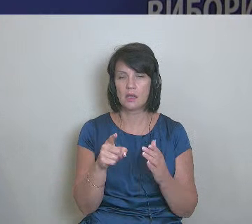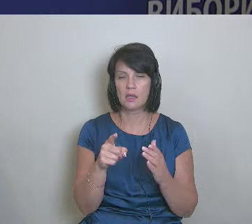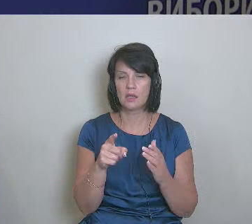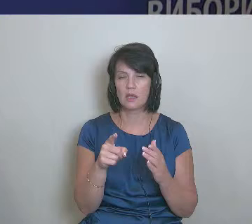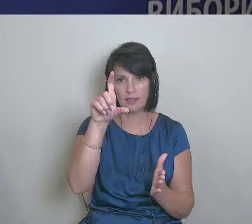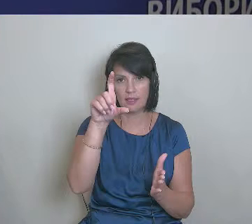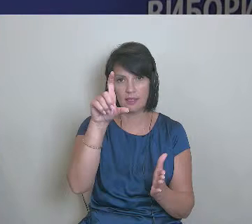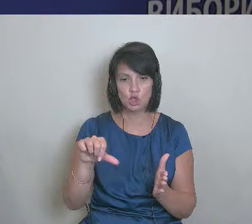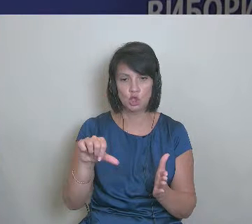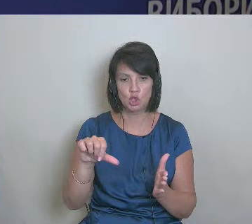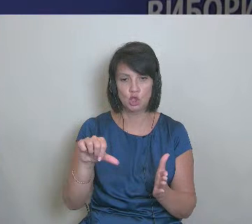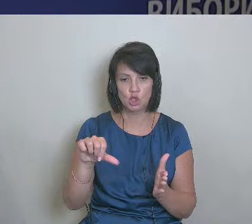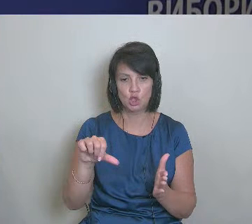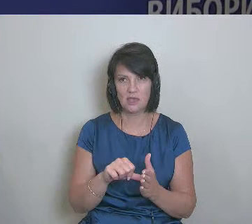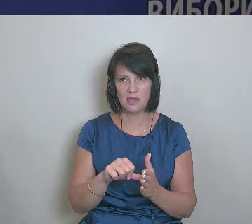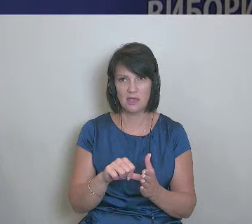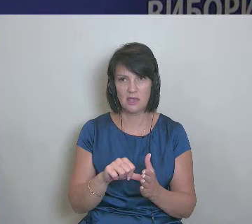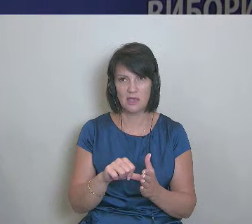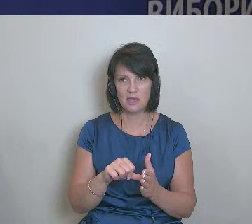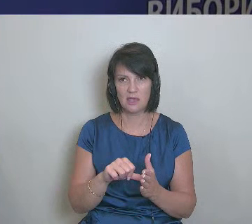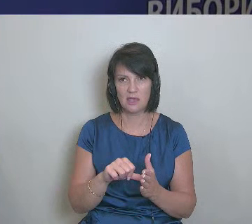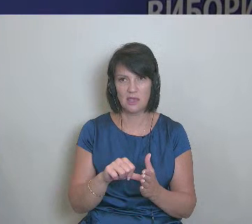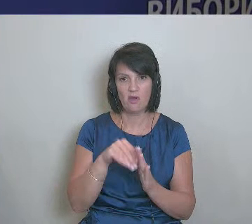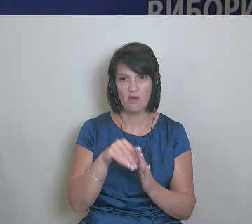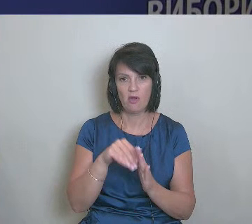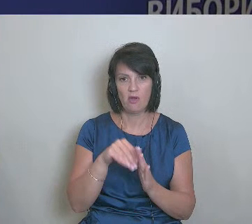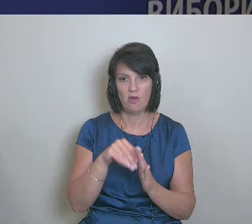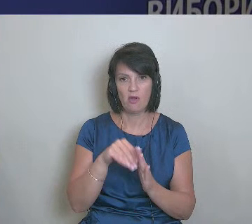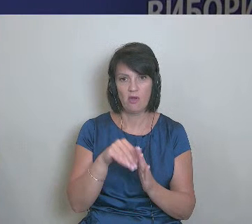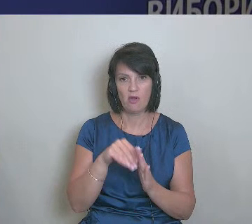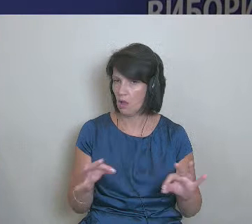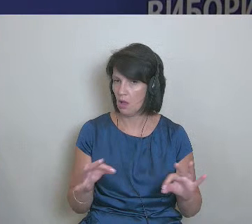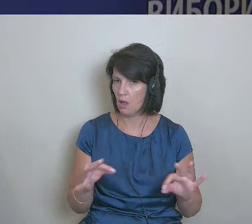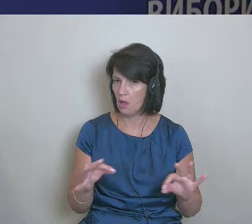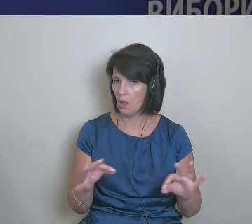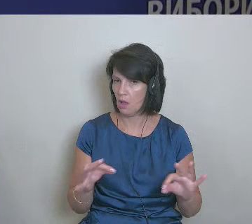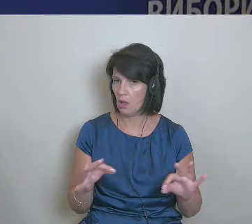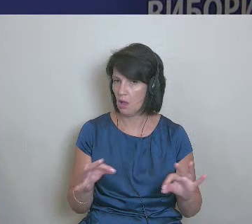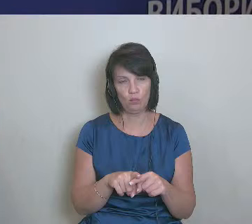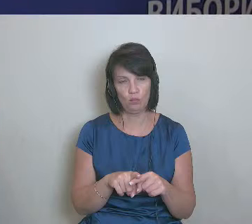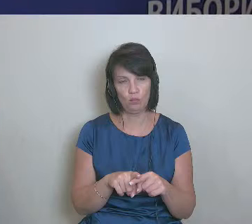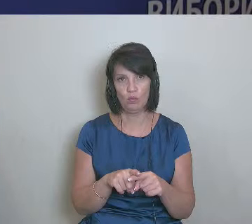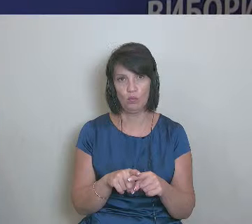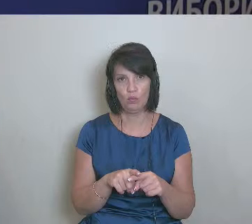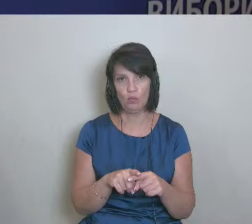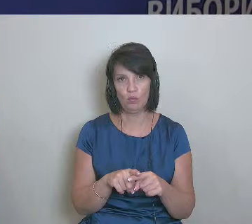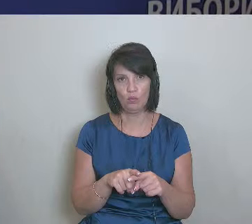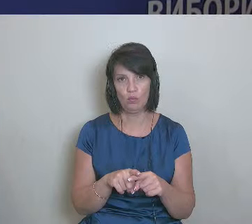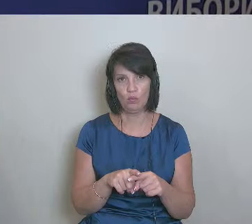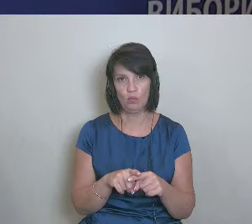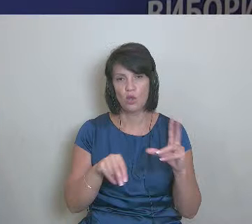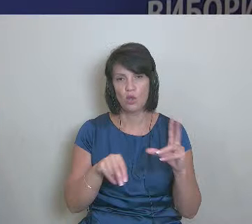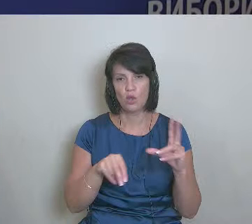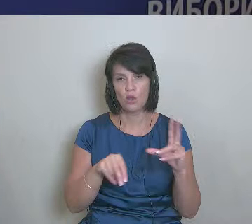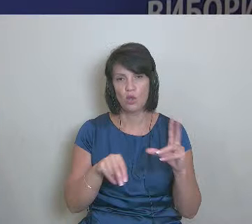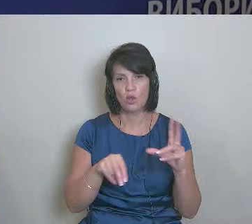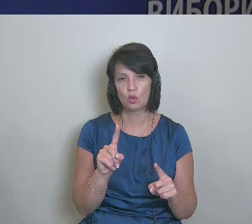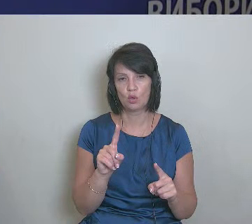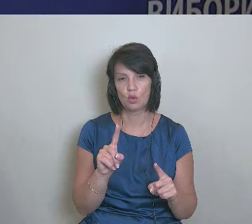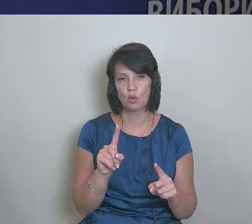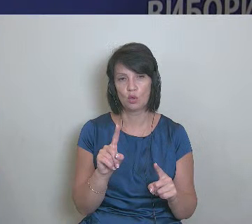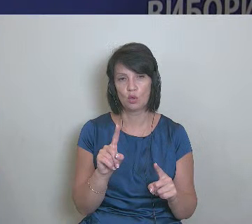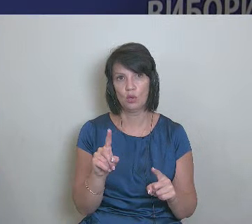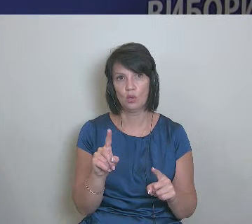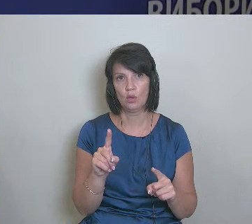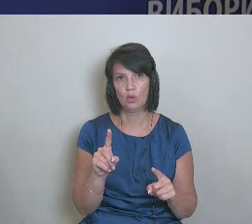are no people, members of the PSC, and it's very difficult to do that when there is a small number of people living